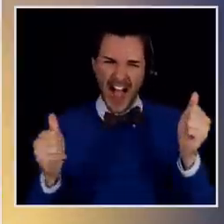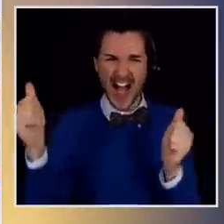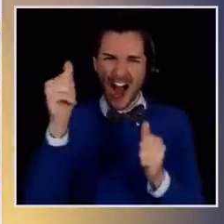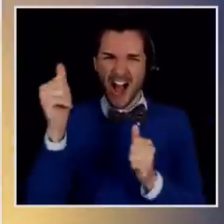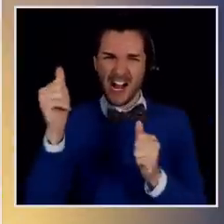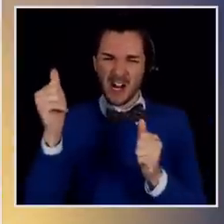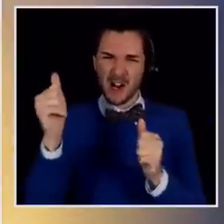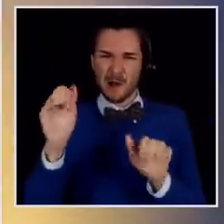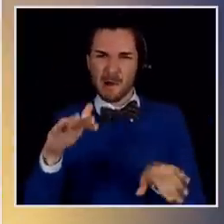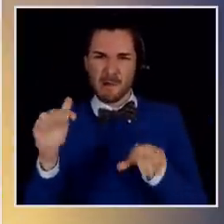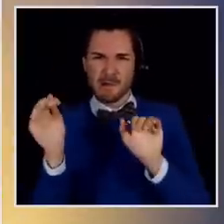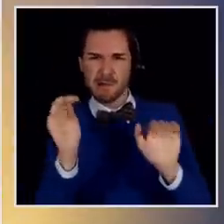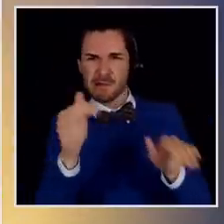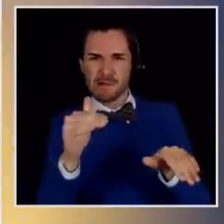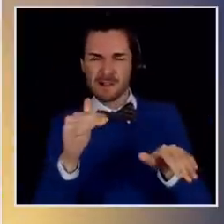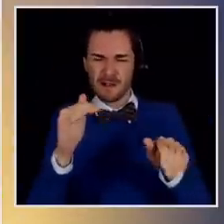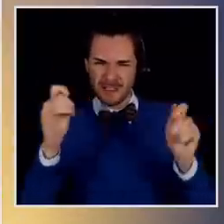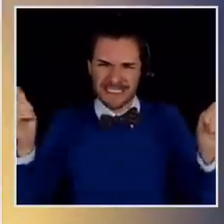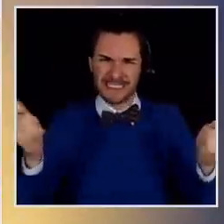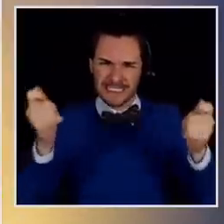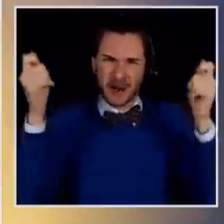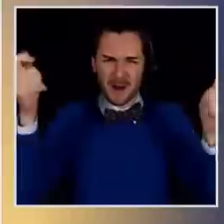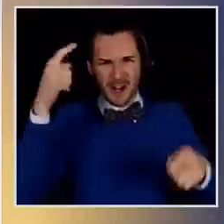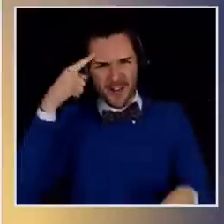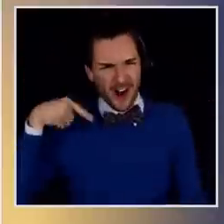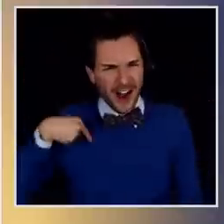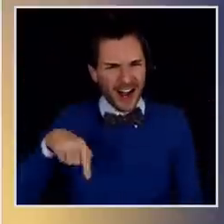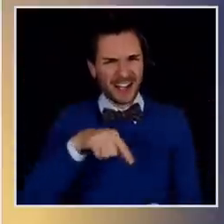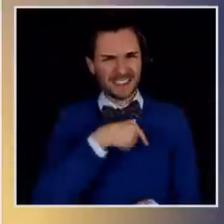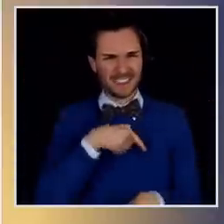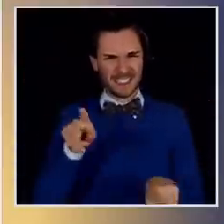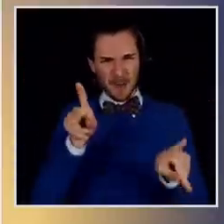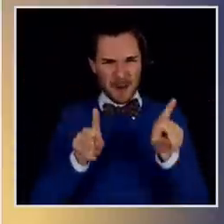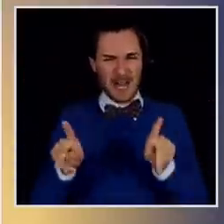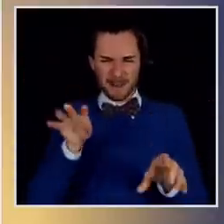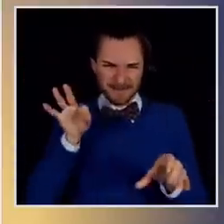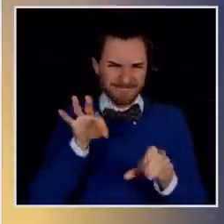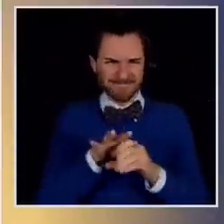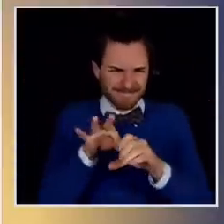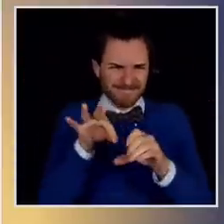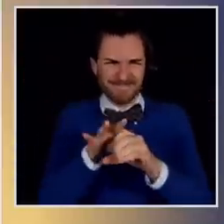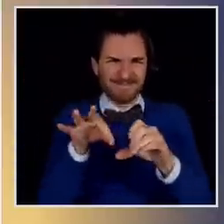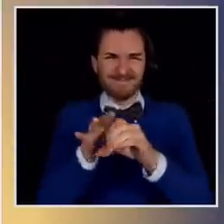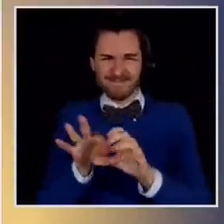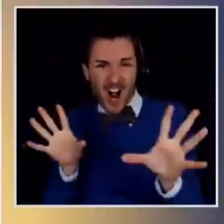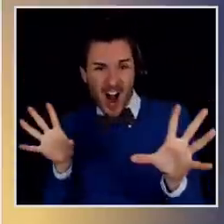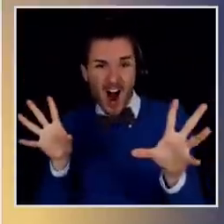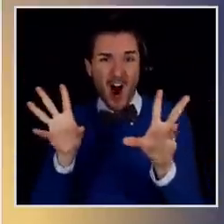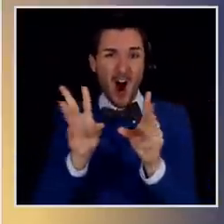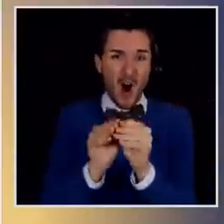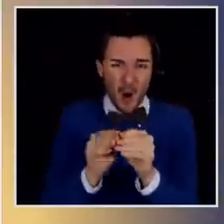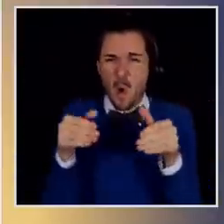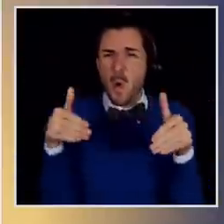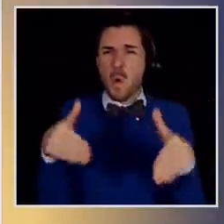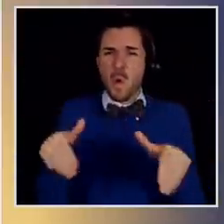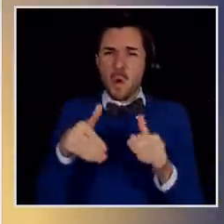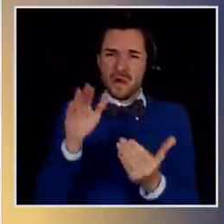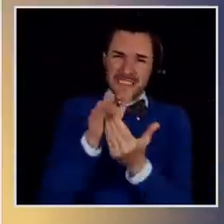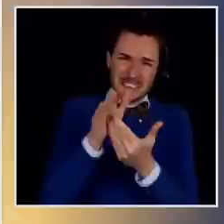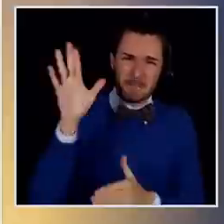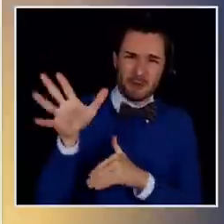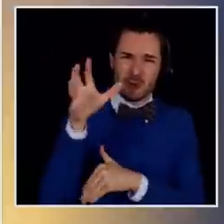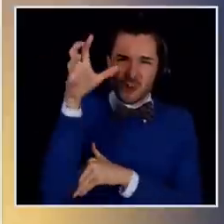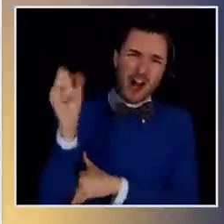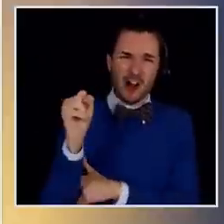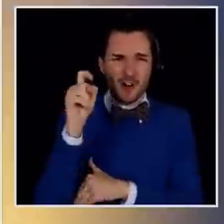for we the people. We've won with the most votes ever cast on a presidential ticket in the